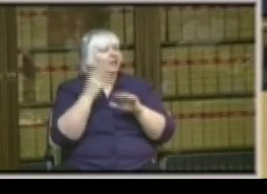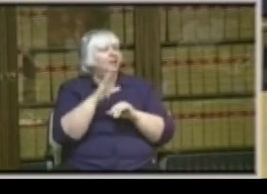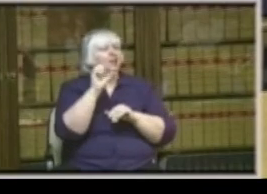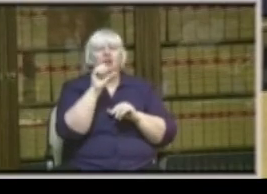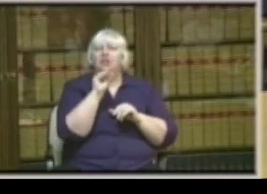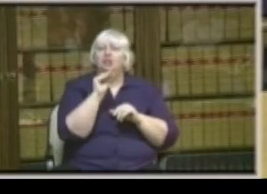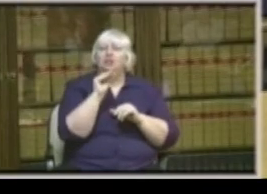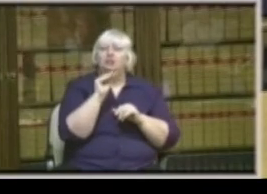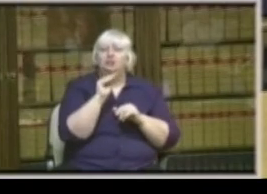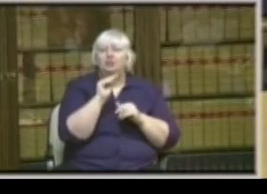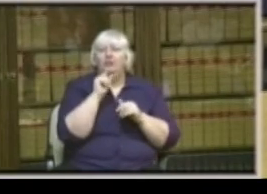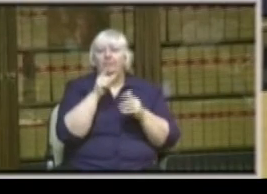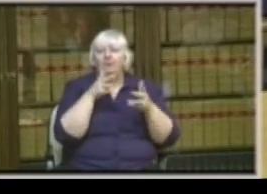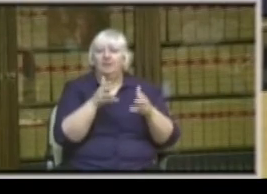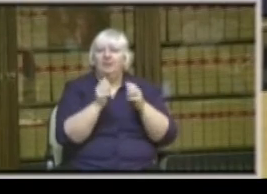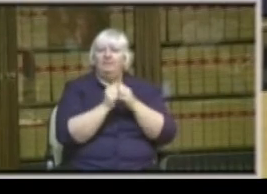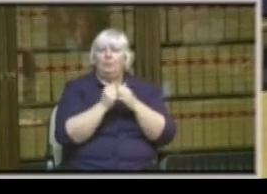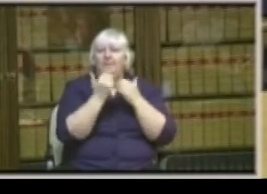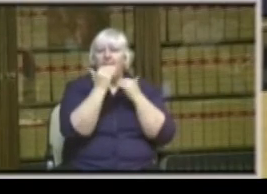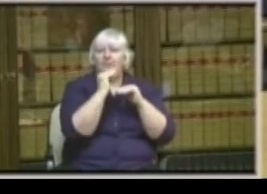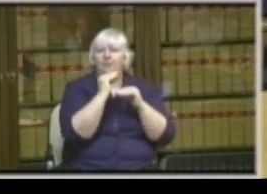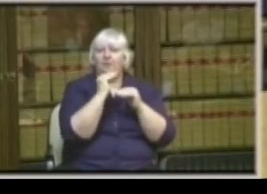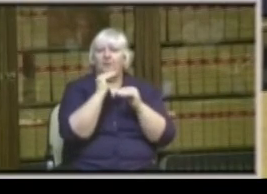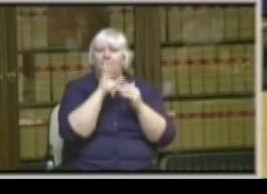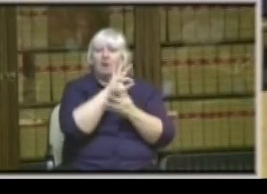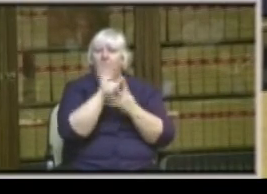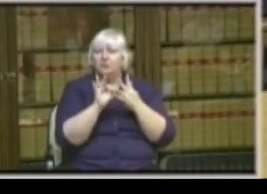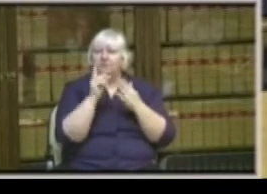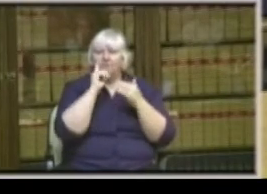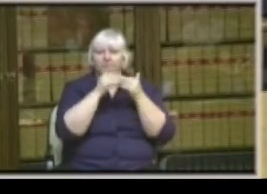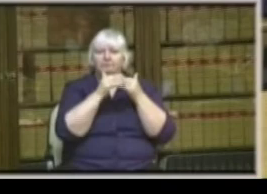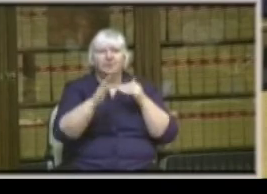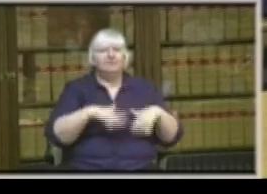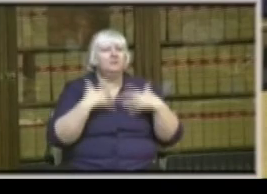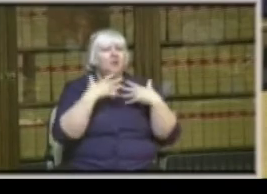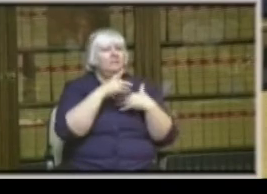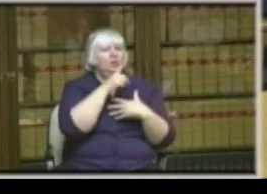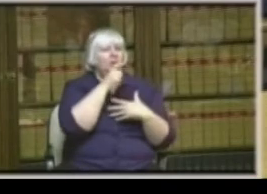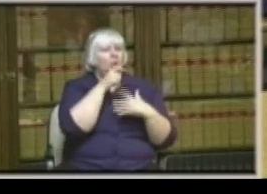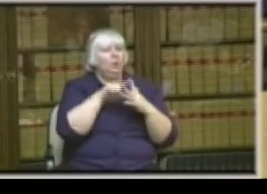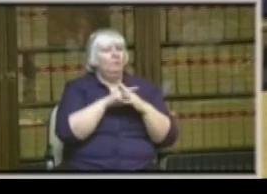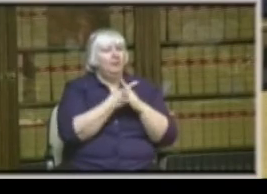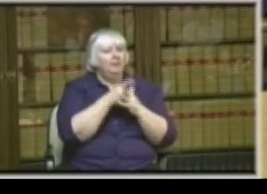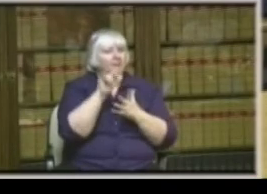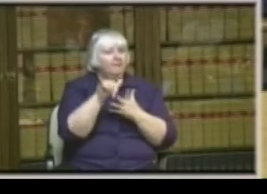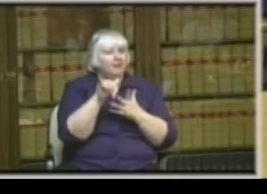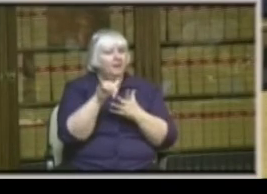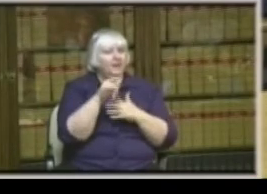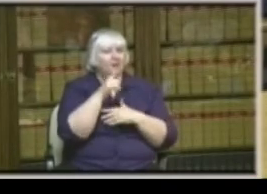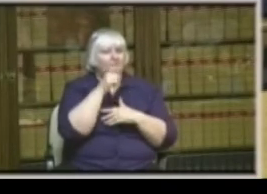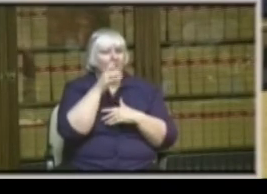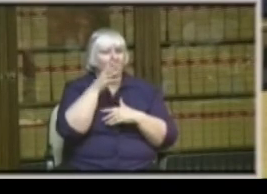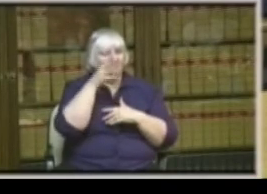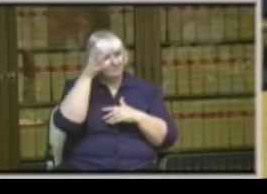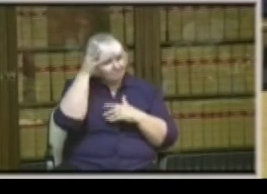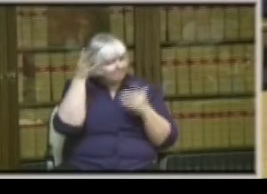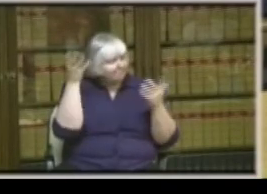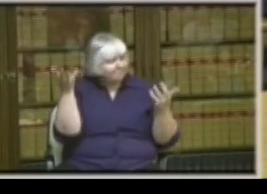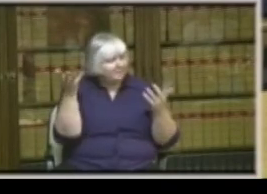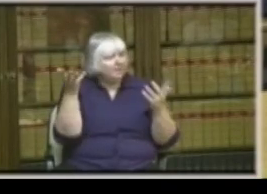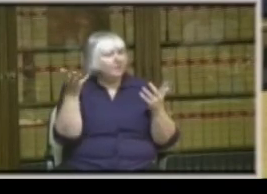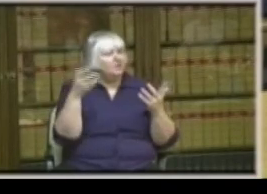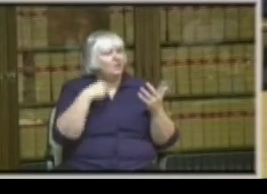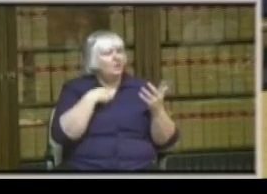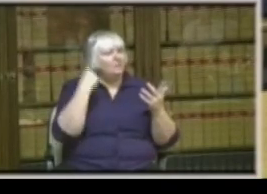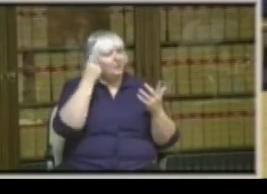And so they're left with very limited options for the rest of their life. And who started them off? It was the parents. And I'm